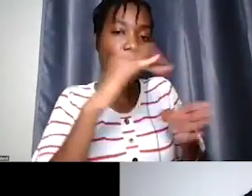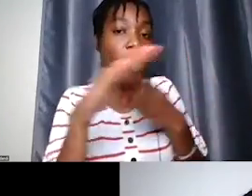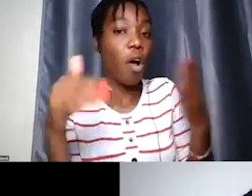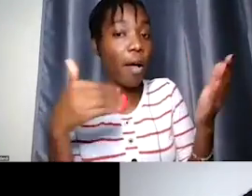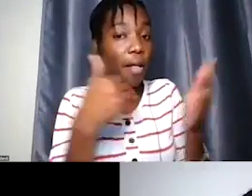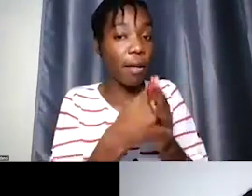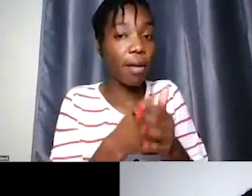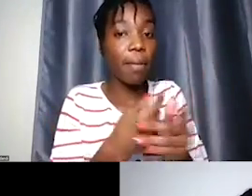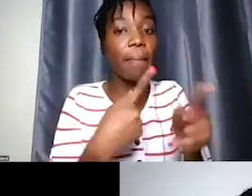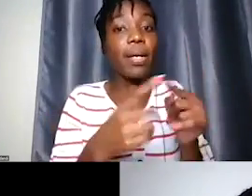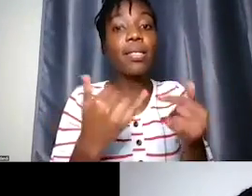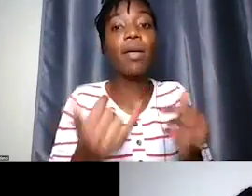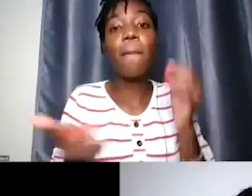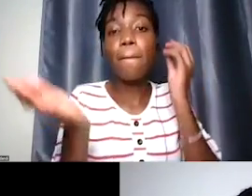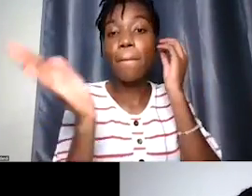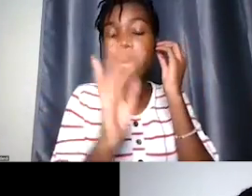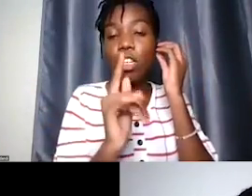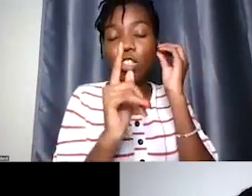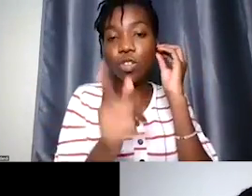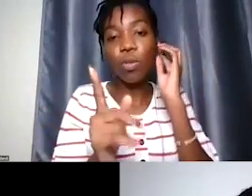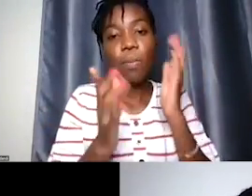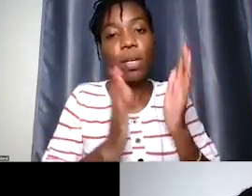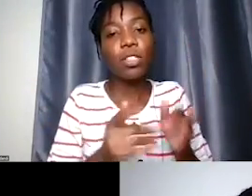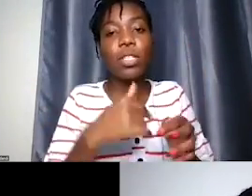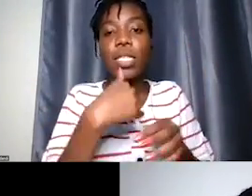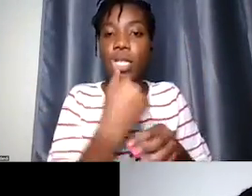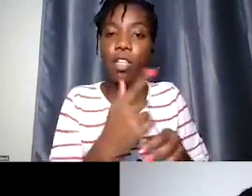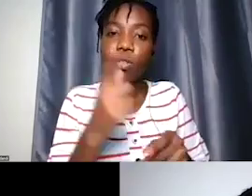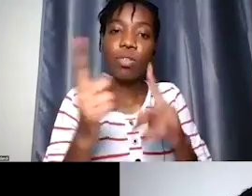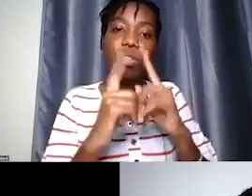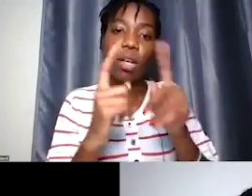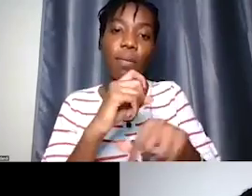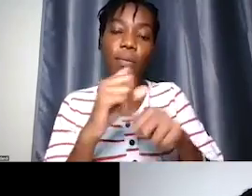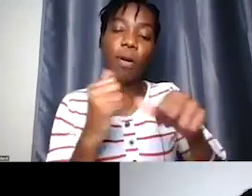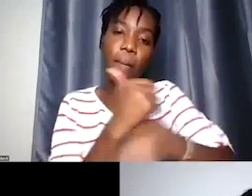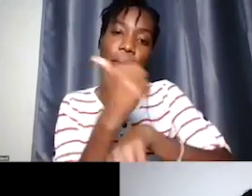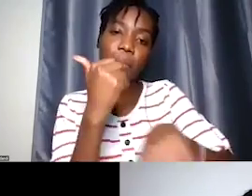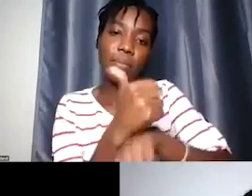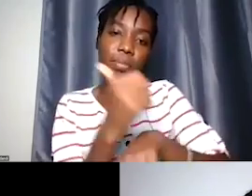to you, Frank. Somebody is saying, can you also talk about abusive relationships?